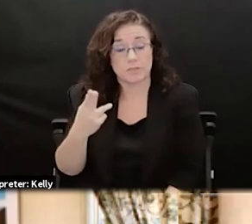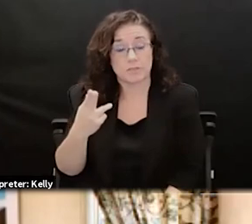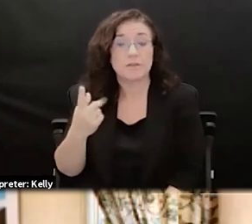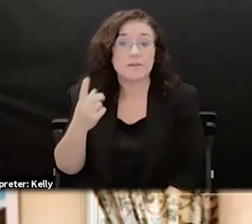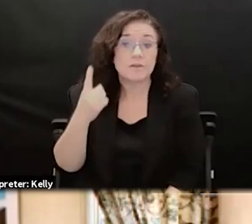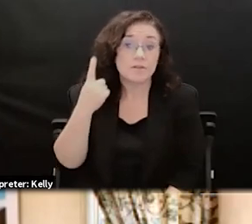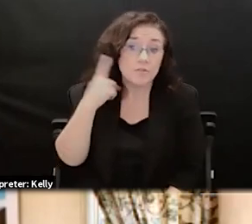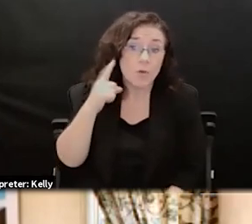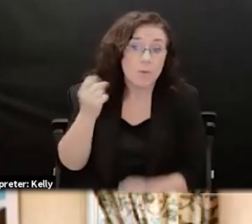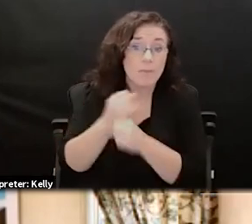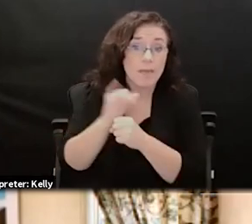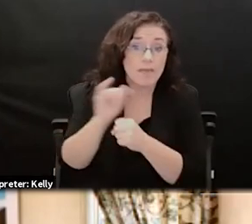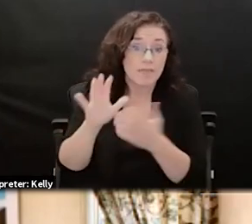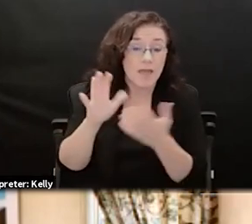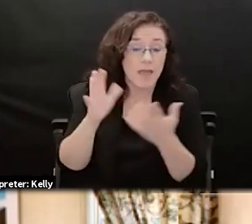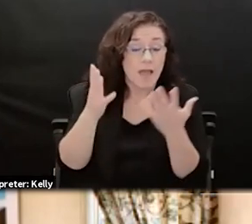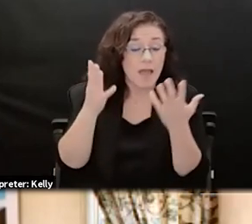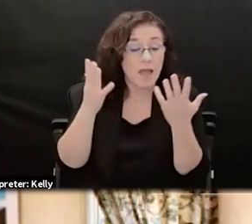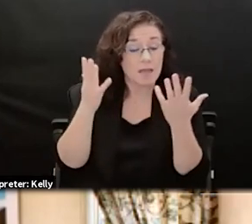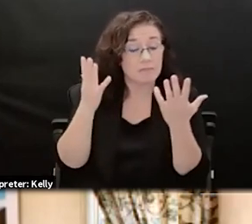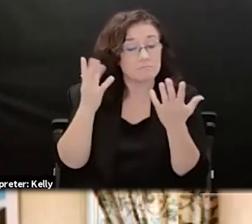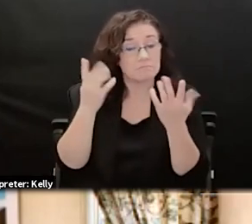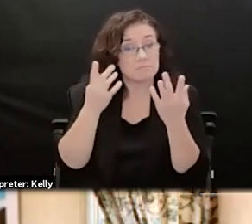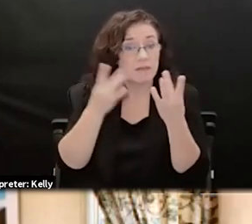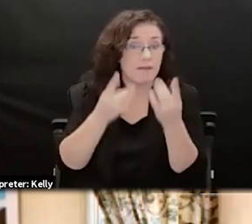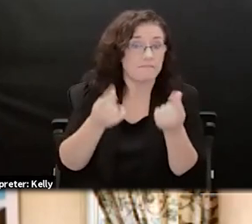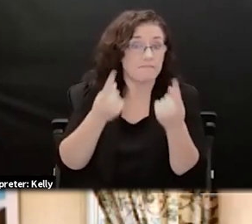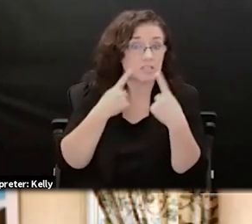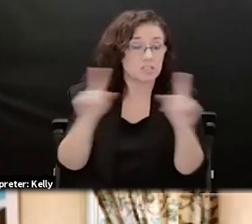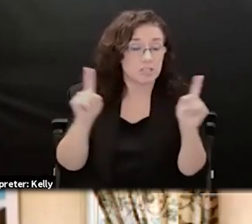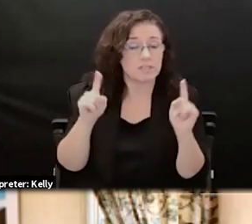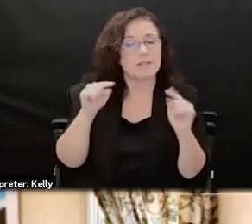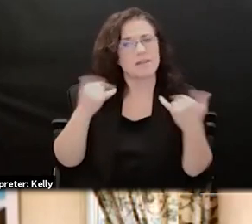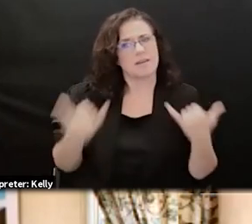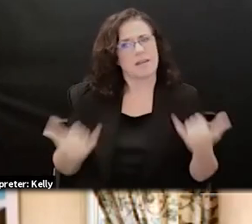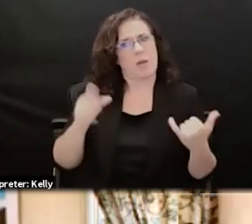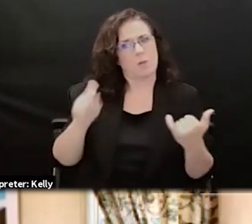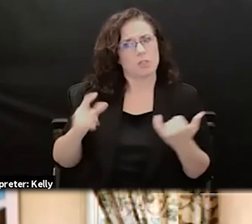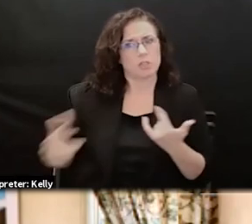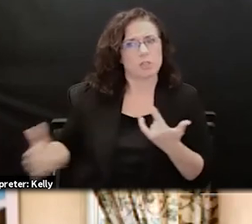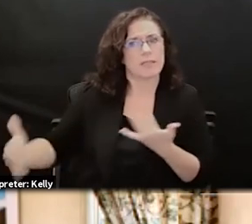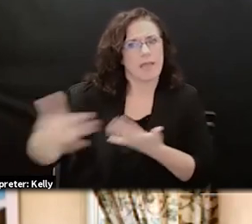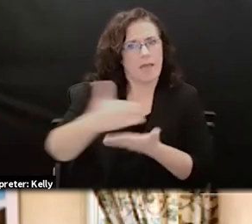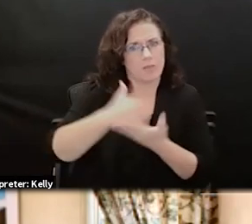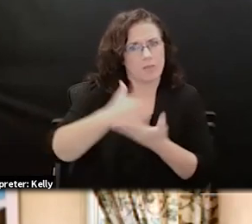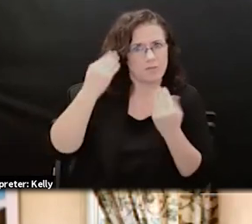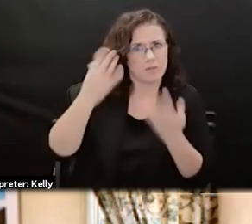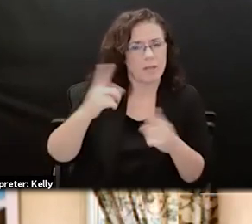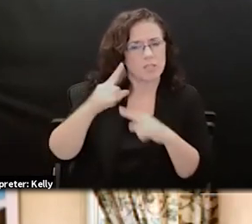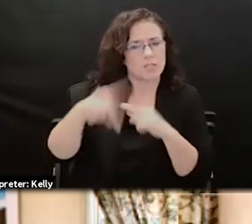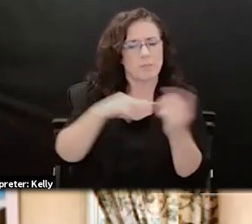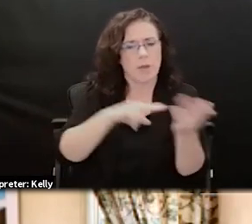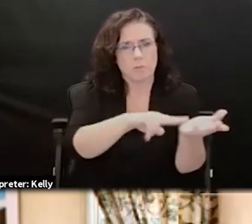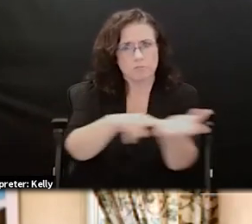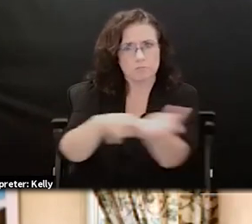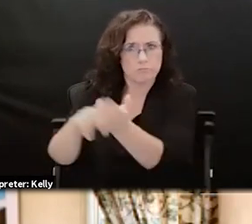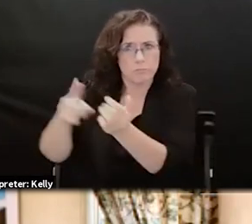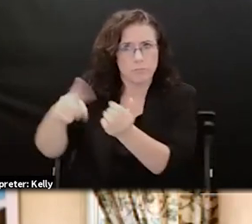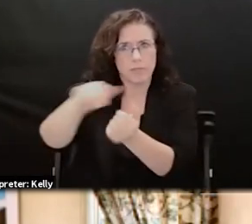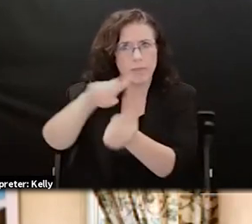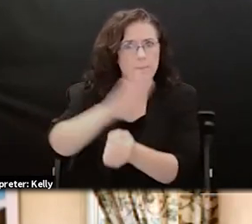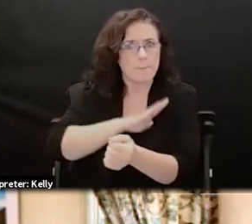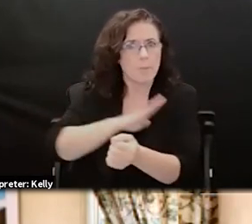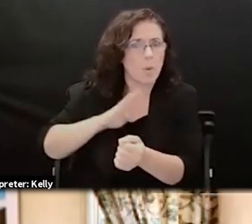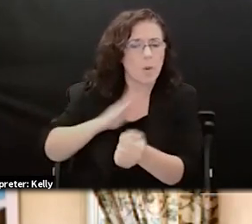this coming weeks would be a good opportunity to gather information of what the board members want in this study